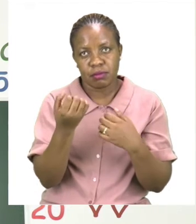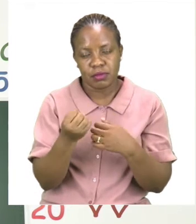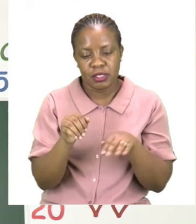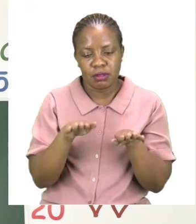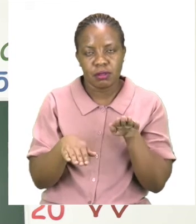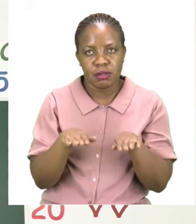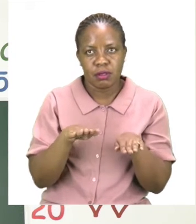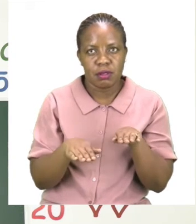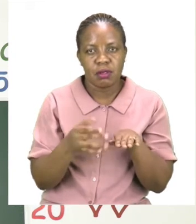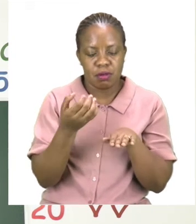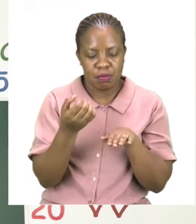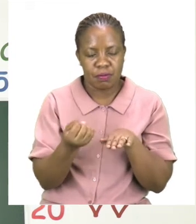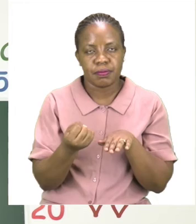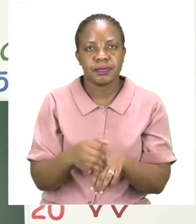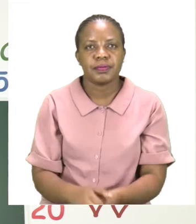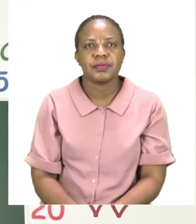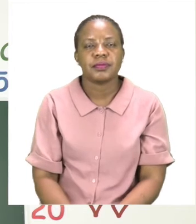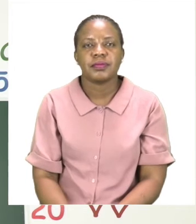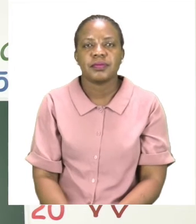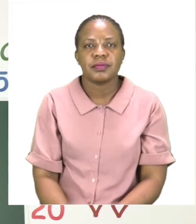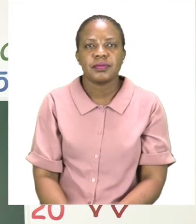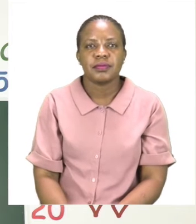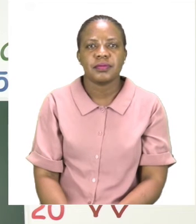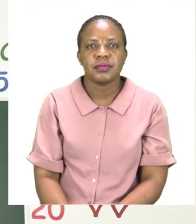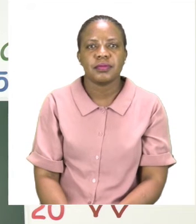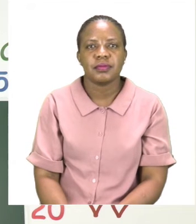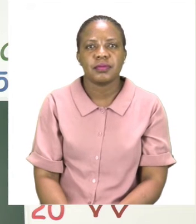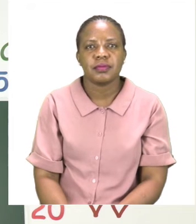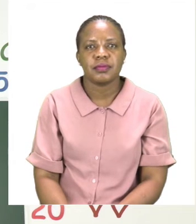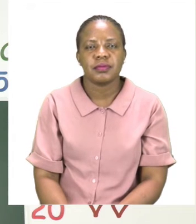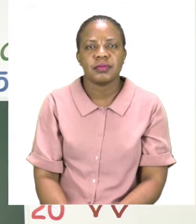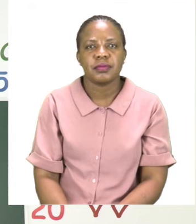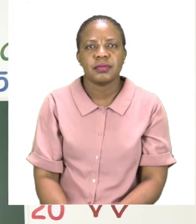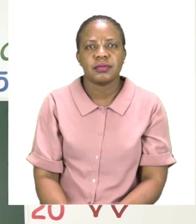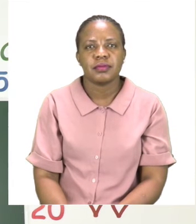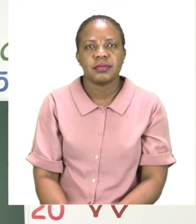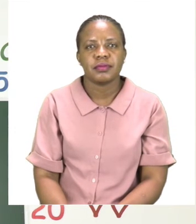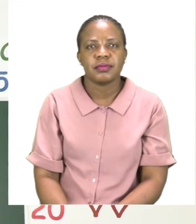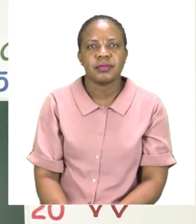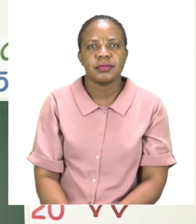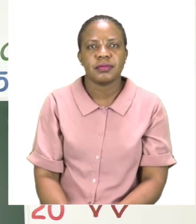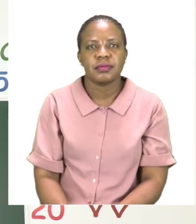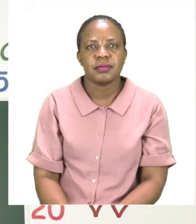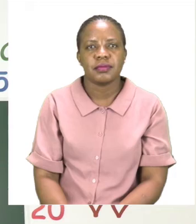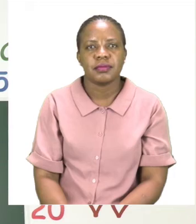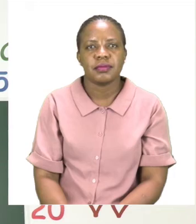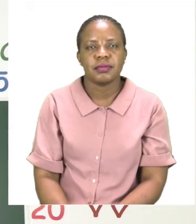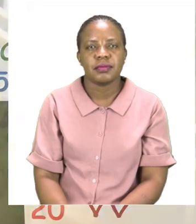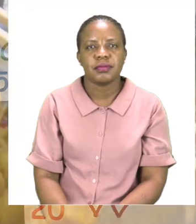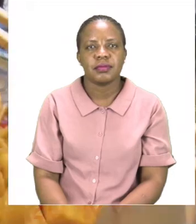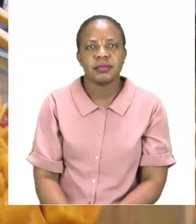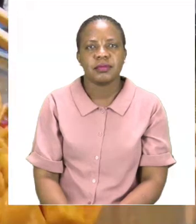so I'm not going to read it for you. In fact, let me cover it. And I want you to tell me what this